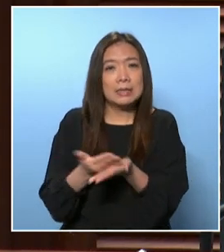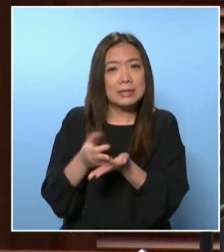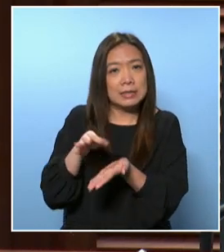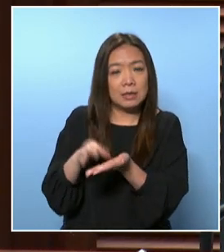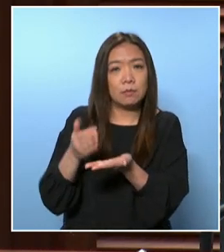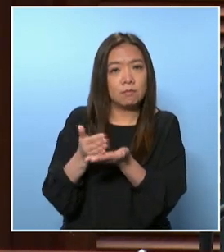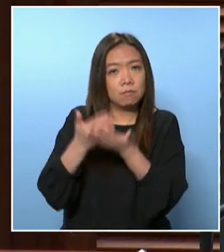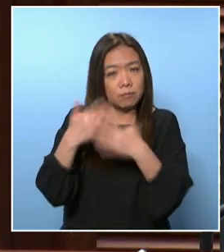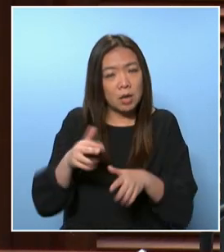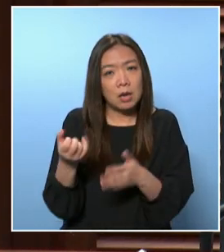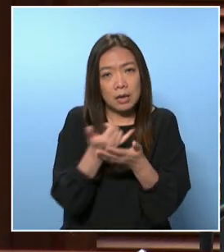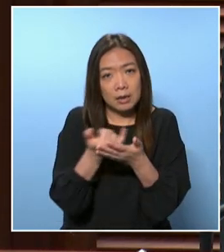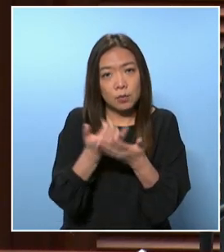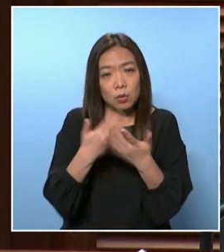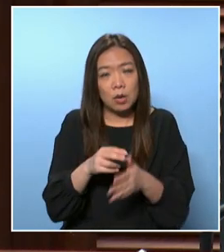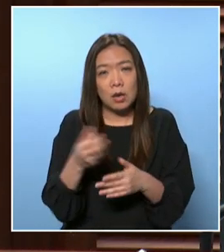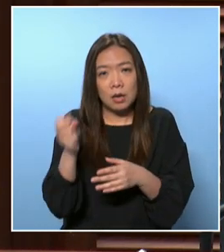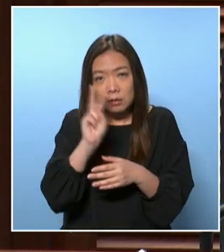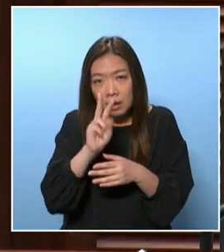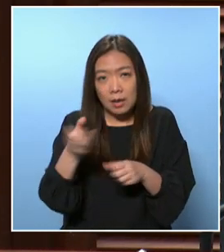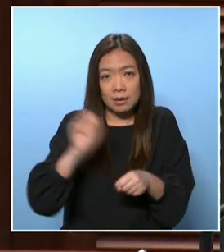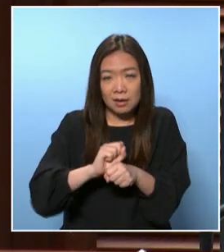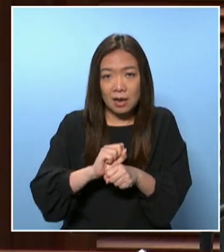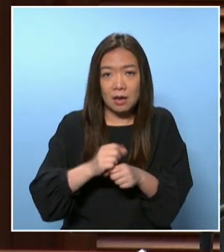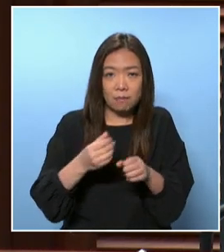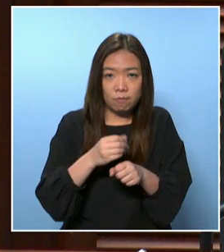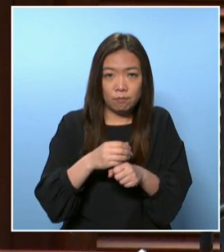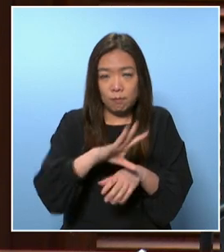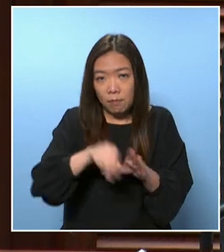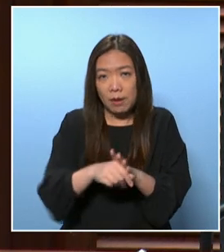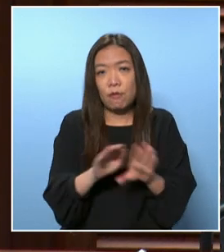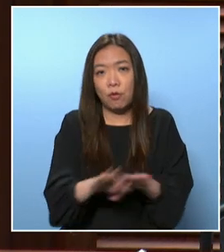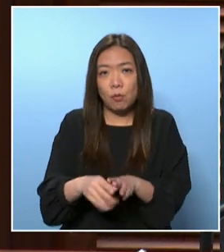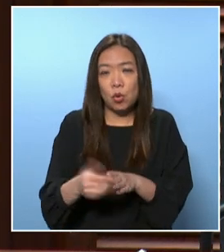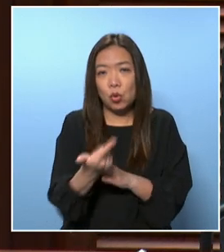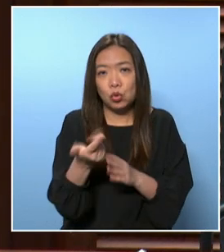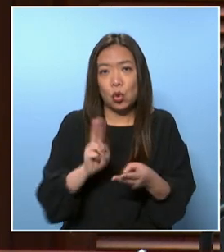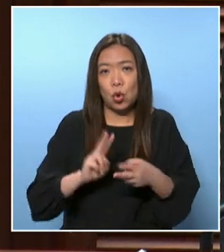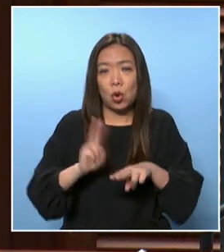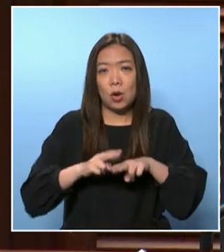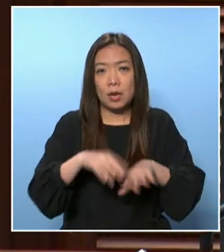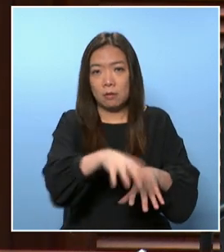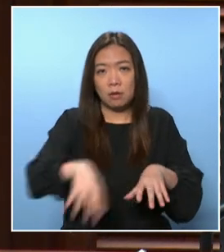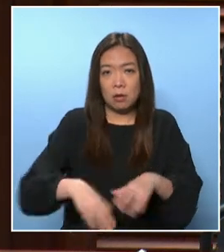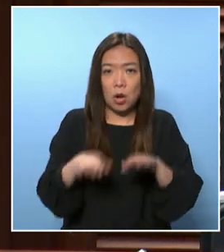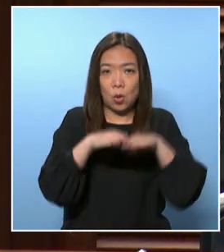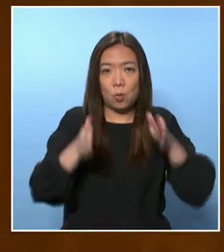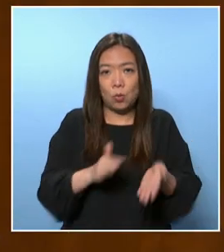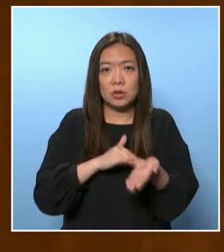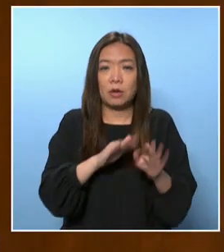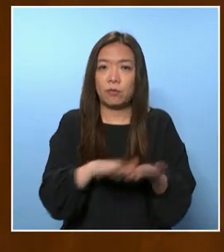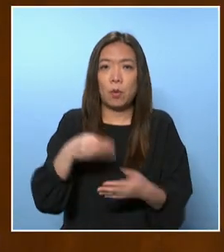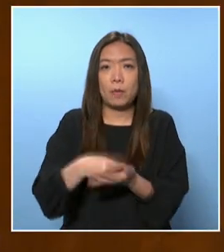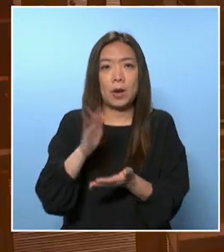medical care at the GBA. This is a pilot. There is going to be a review to see whether this can be broadened out to cover more services in the